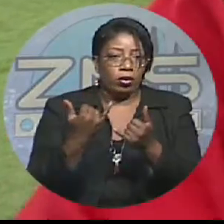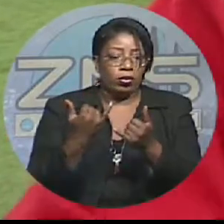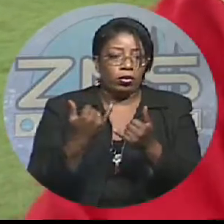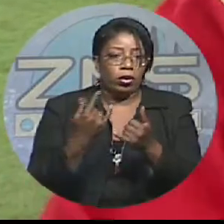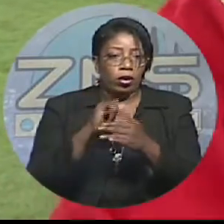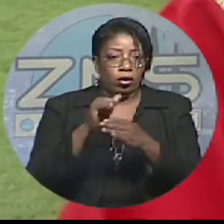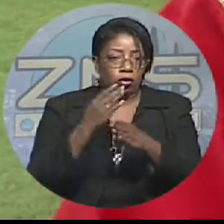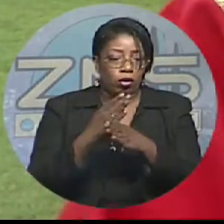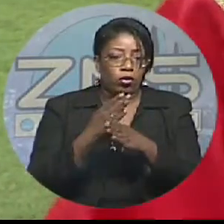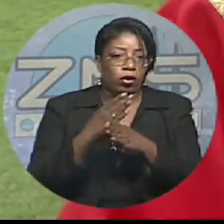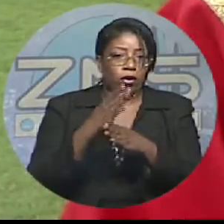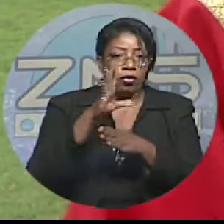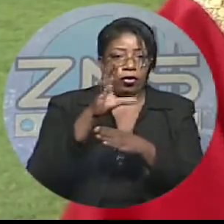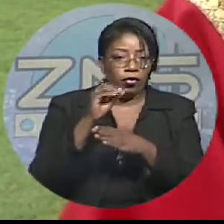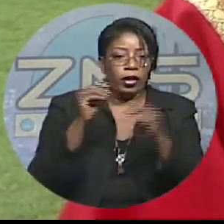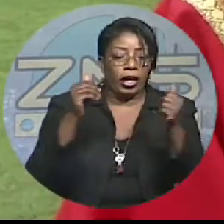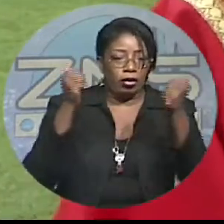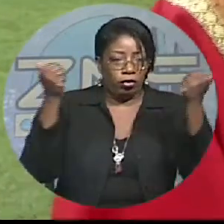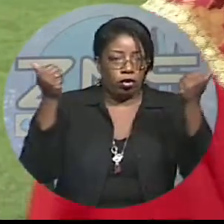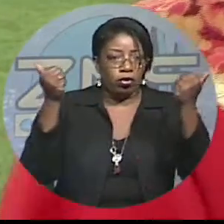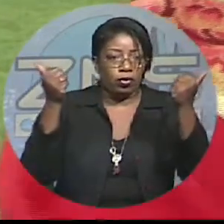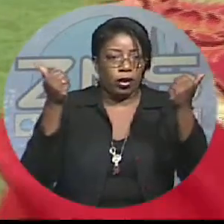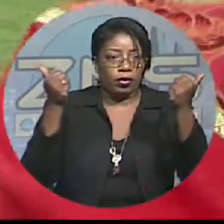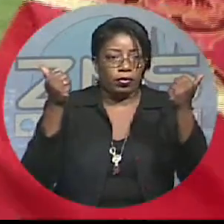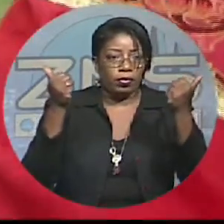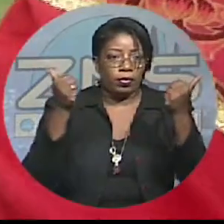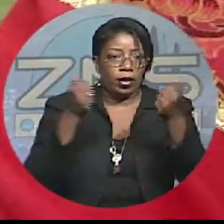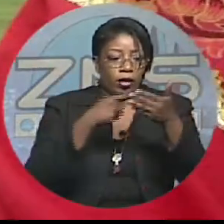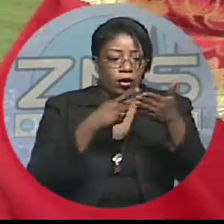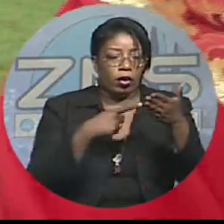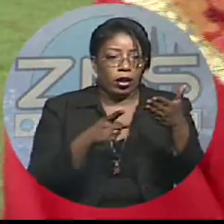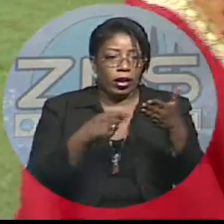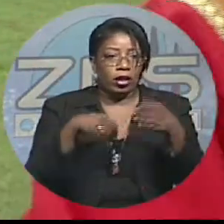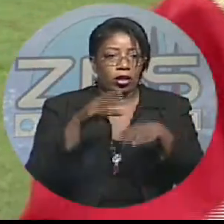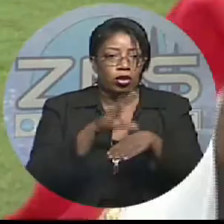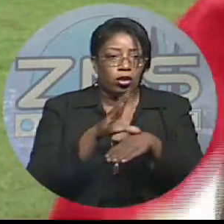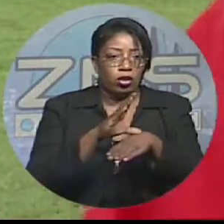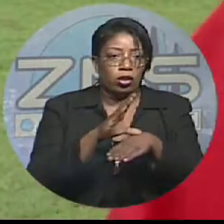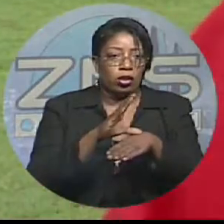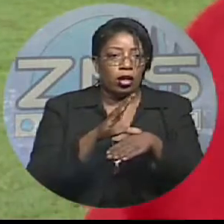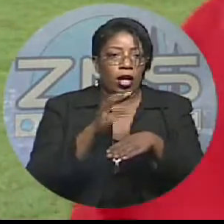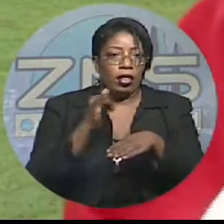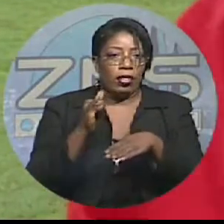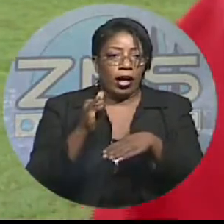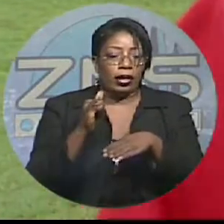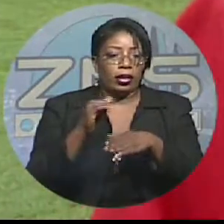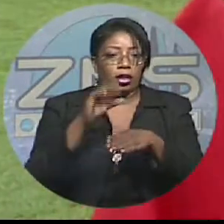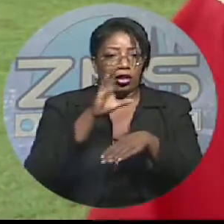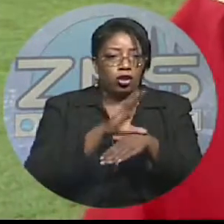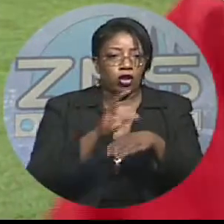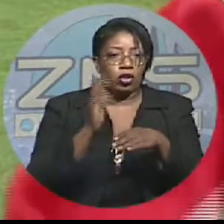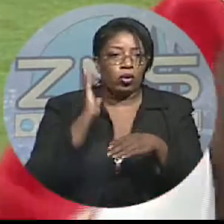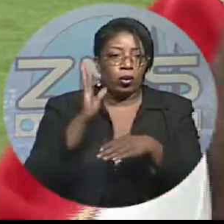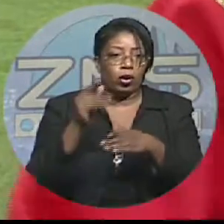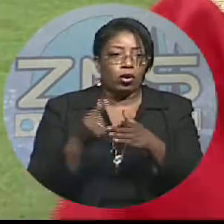agenda of the 50th anniversary celebrations, as he outlined in church, is that the parish would